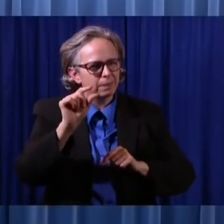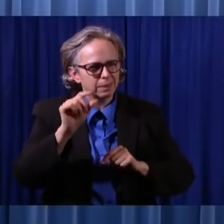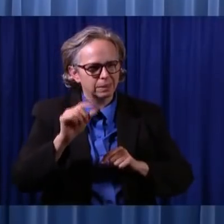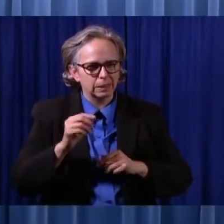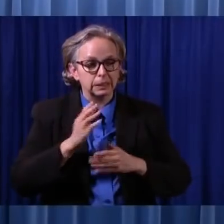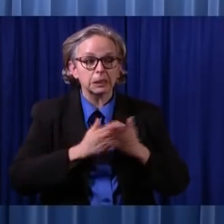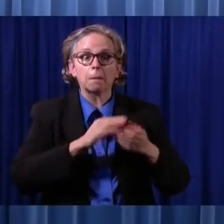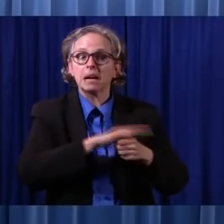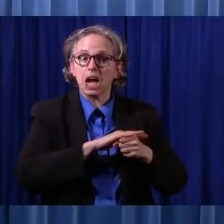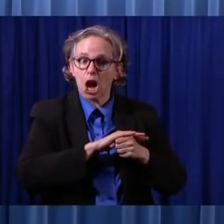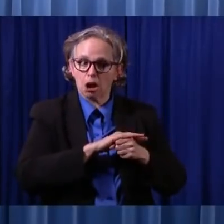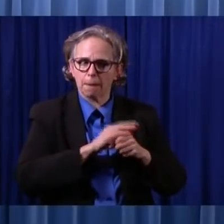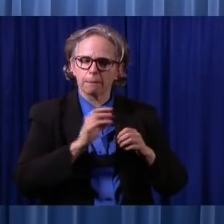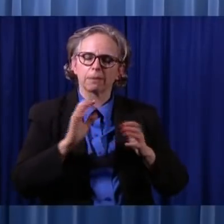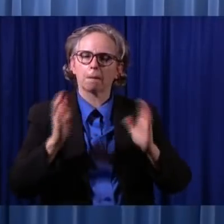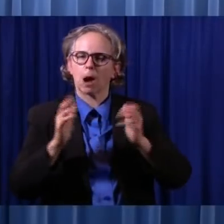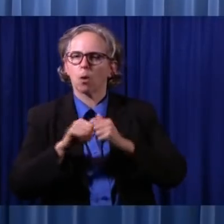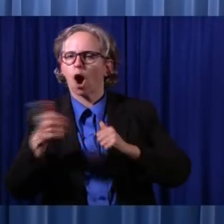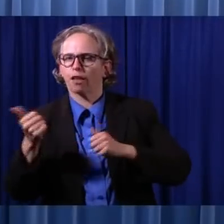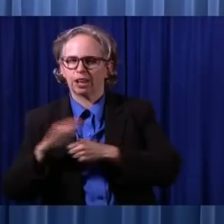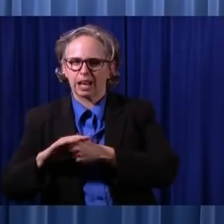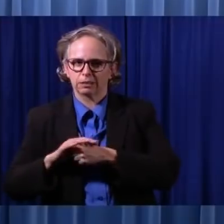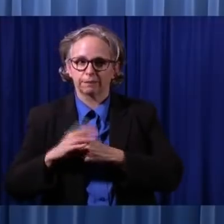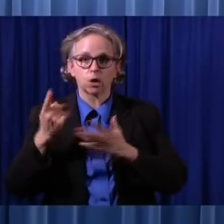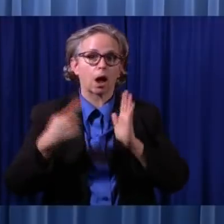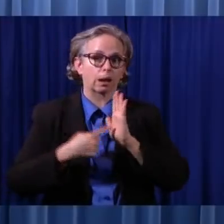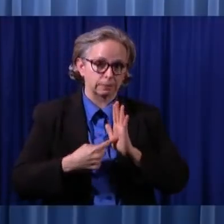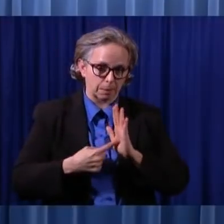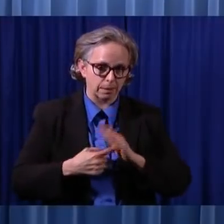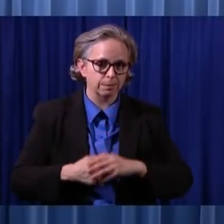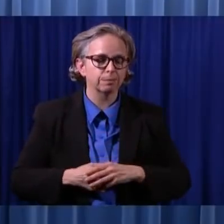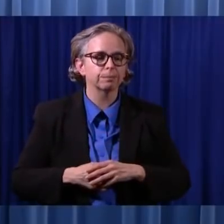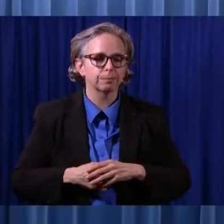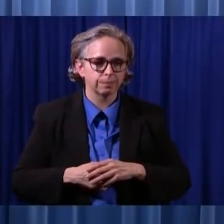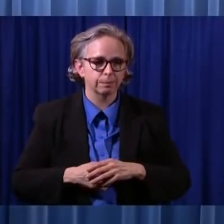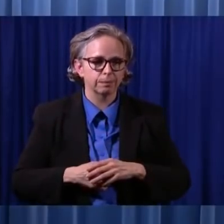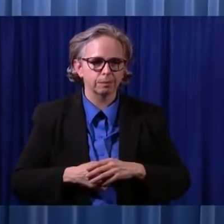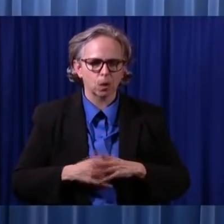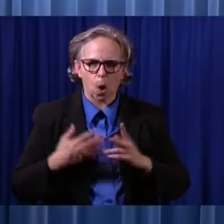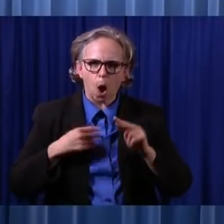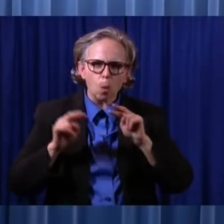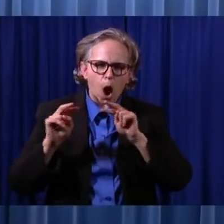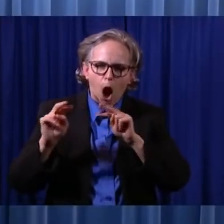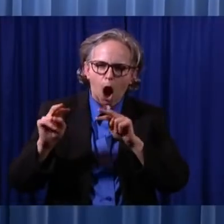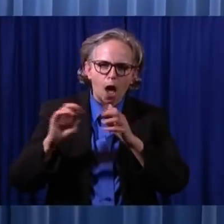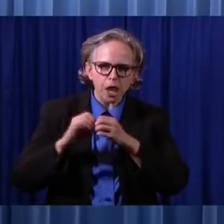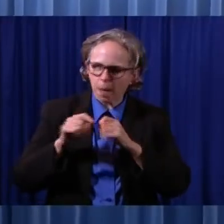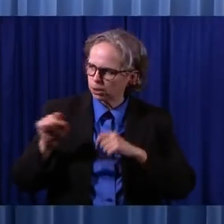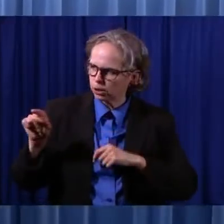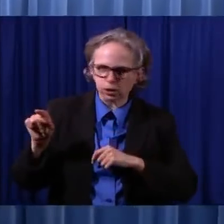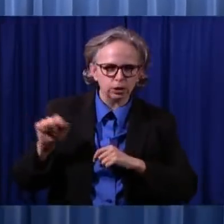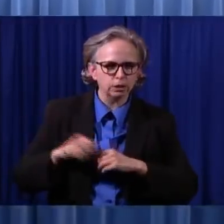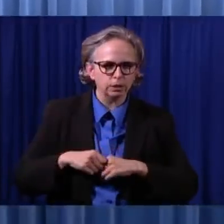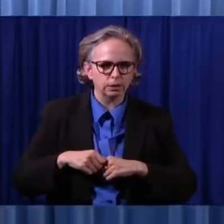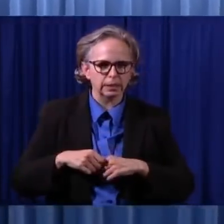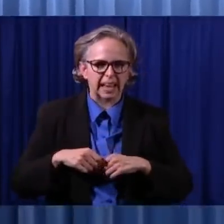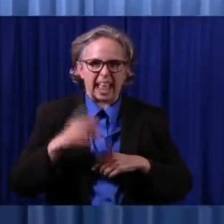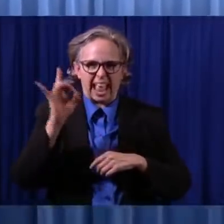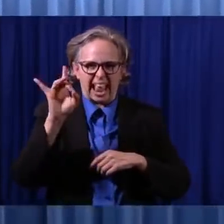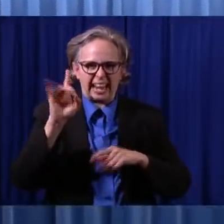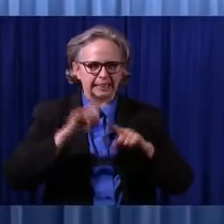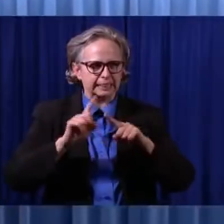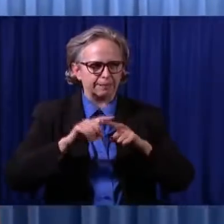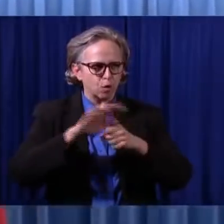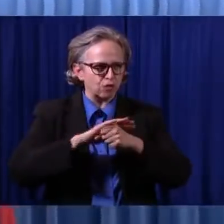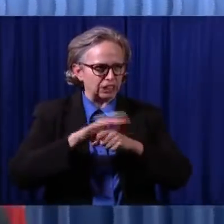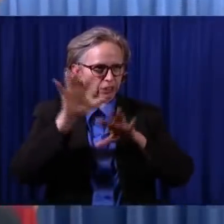Let me go through the regions. We're keeping track of these based on 8 regions. and you're seeing the numbers up